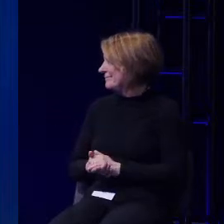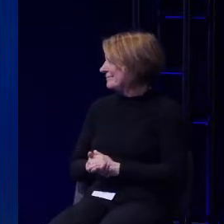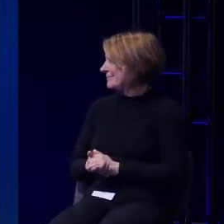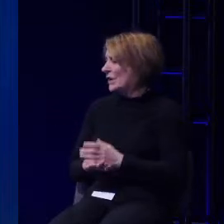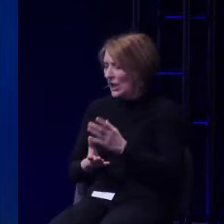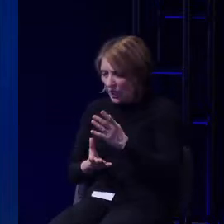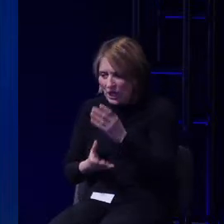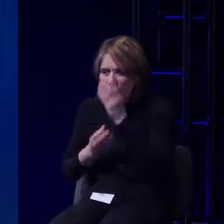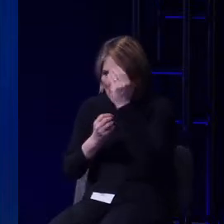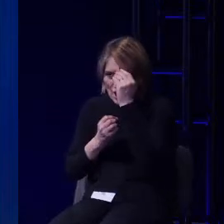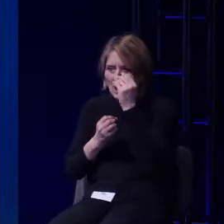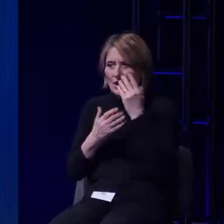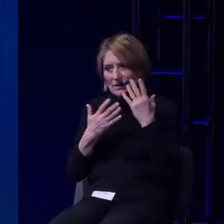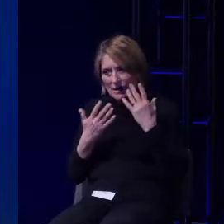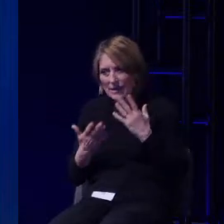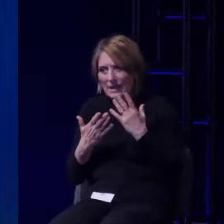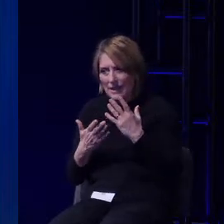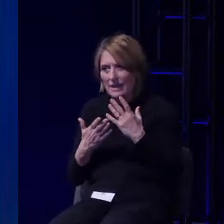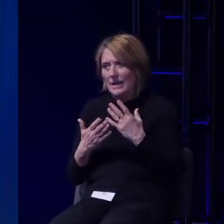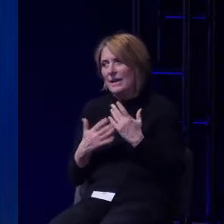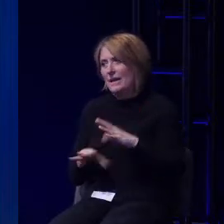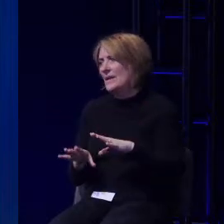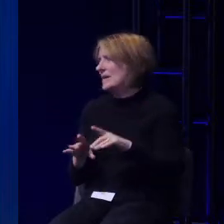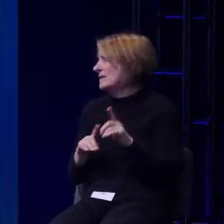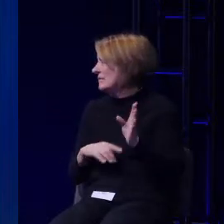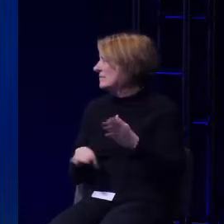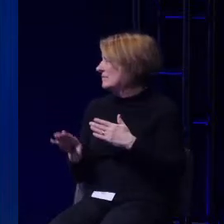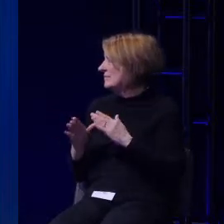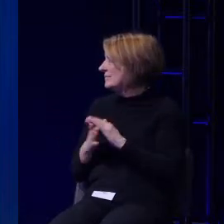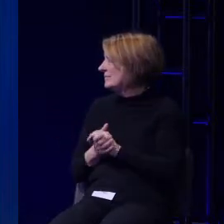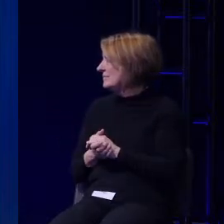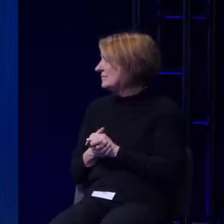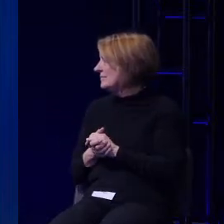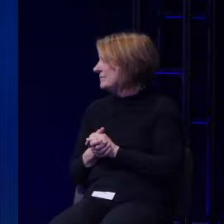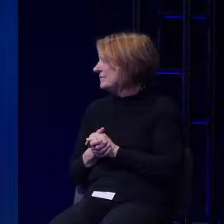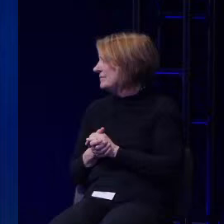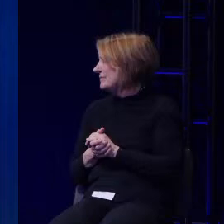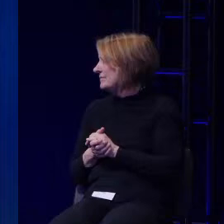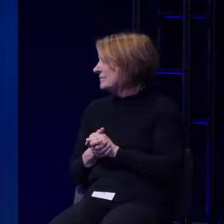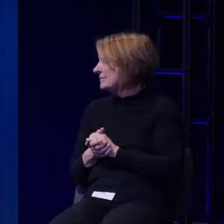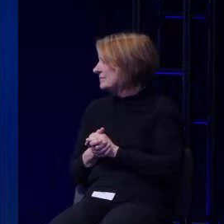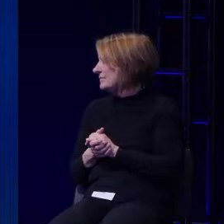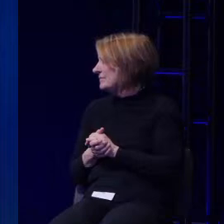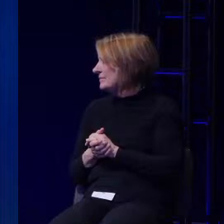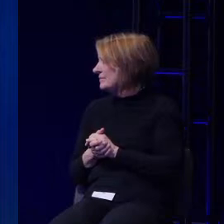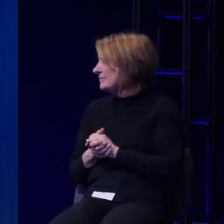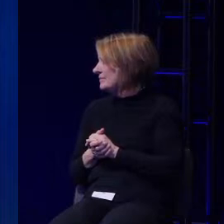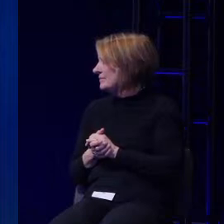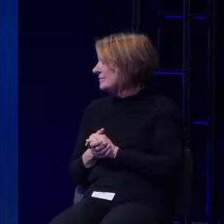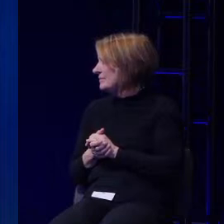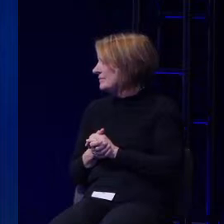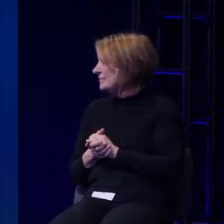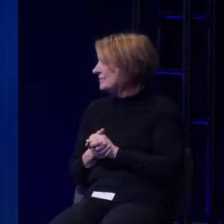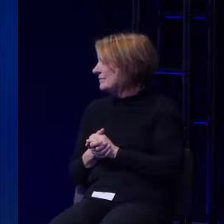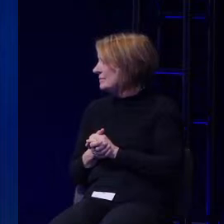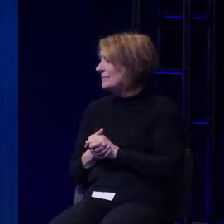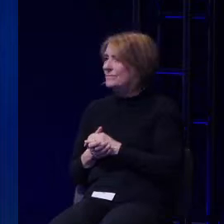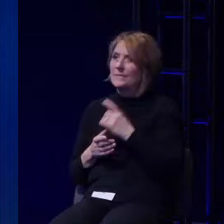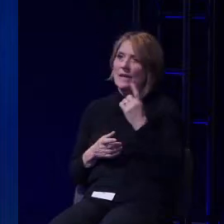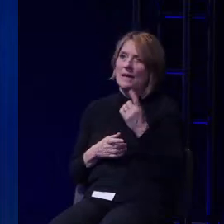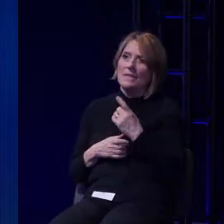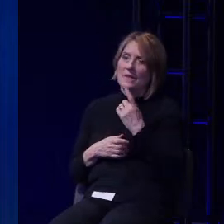learn from it and move on and develop it. And I think there might, you know, like I said, I think I've stuck to the same